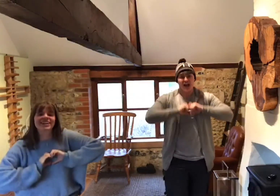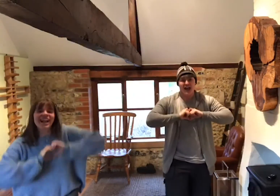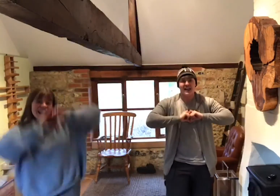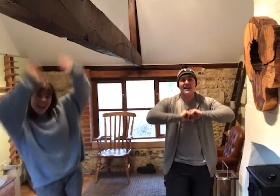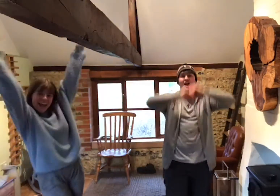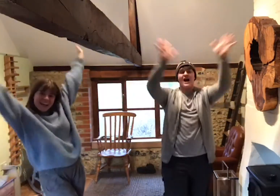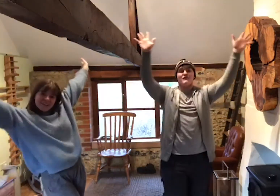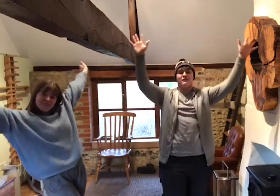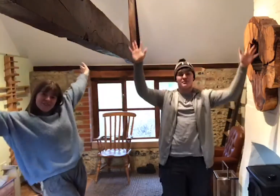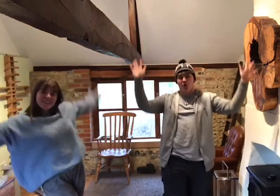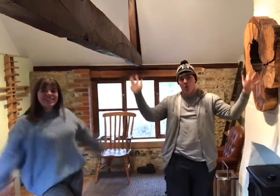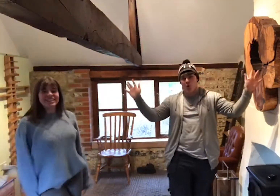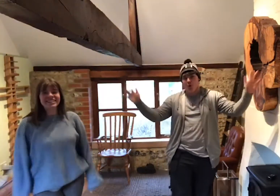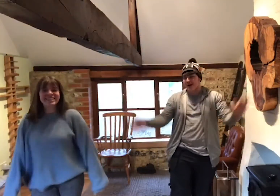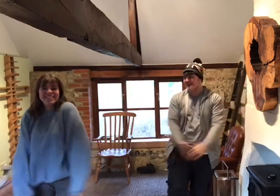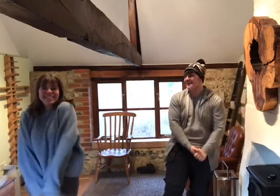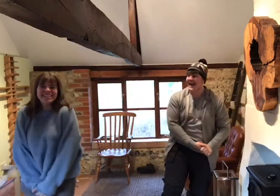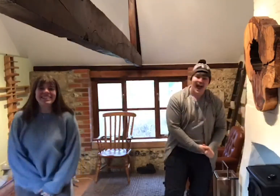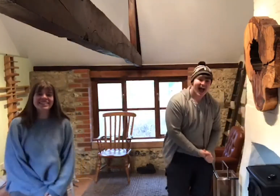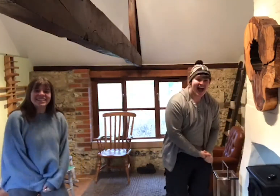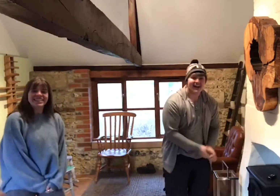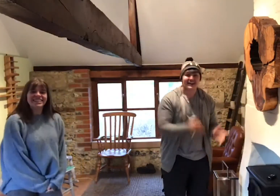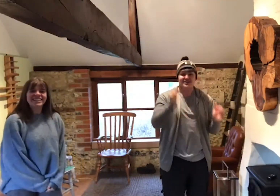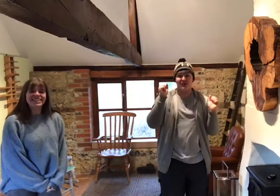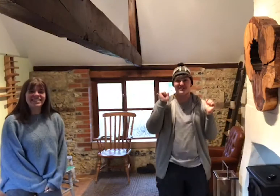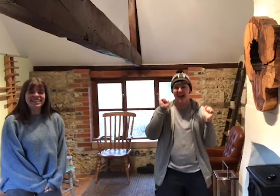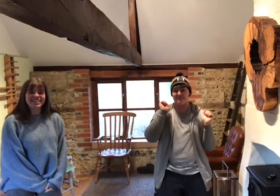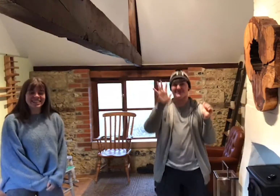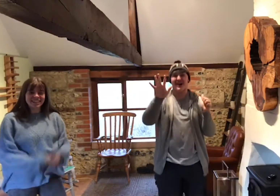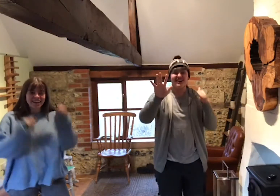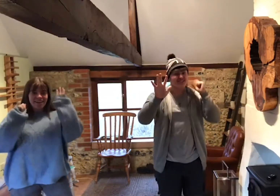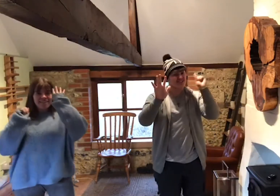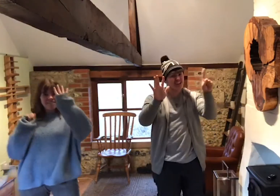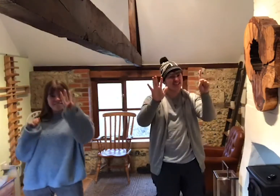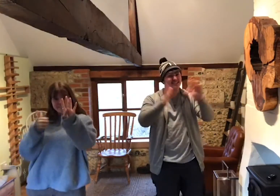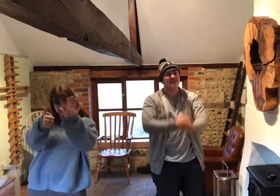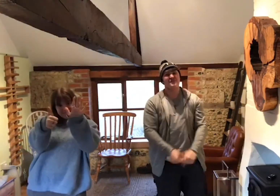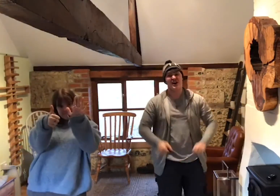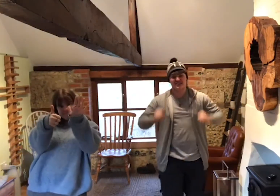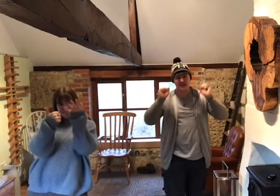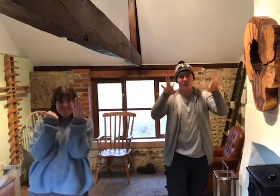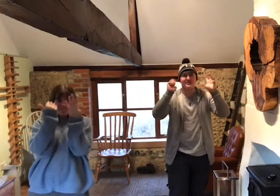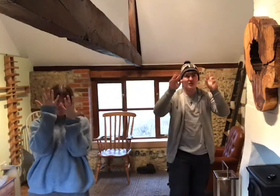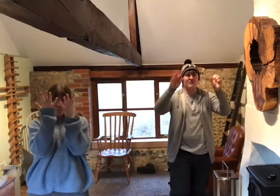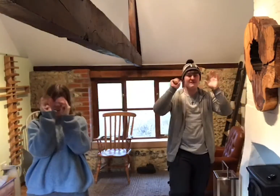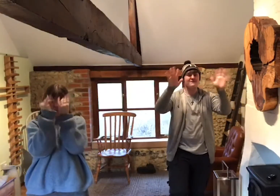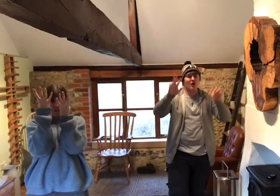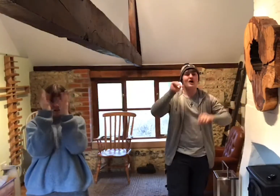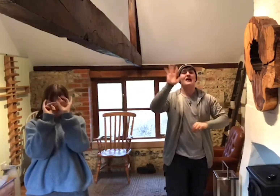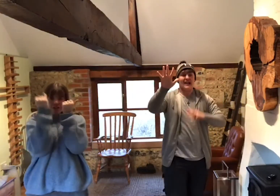of life. John chapter 6 verse